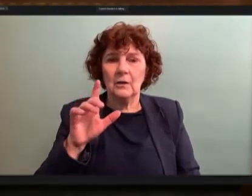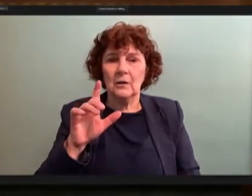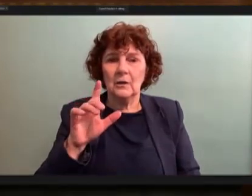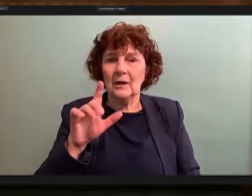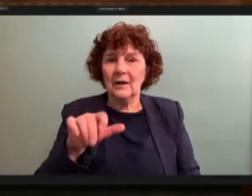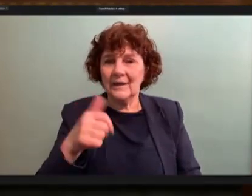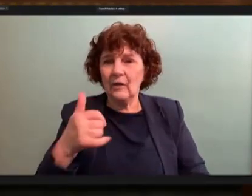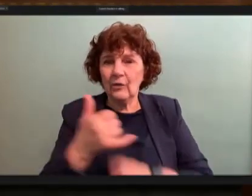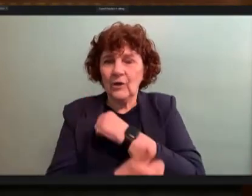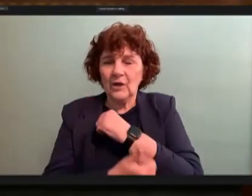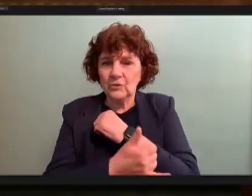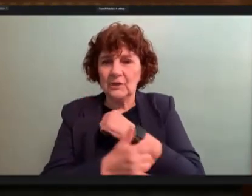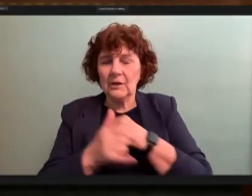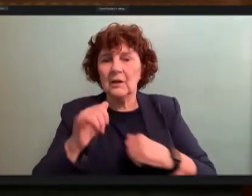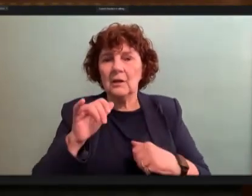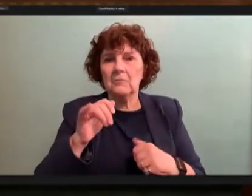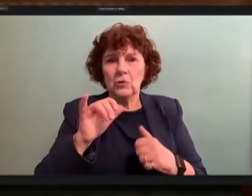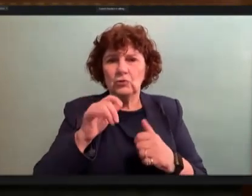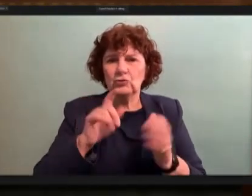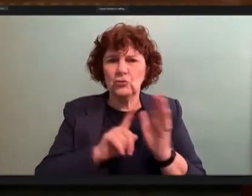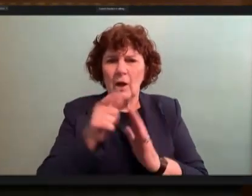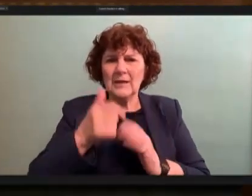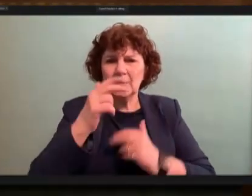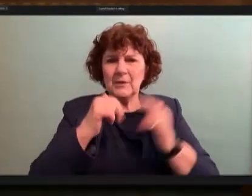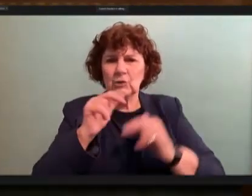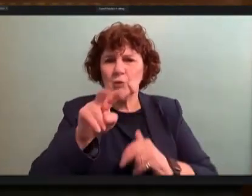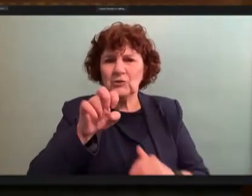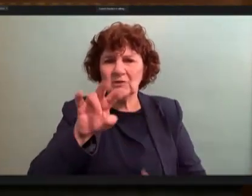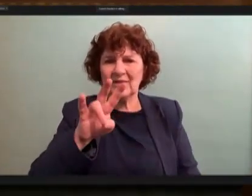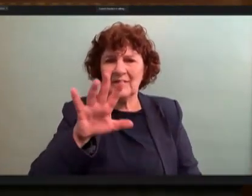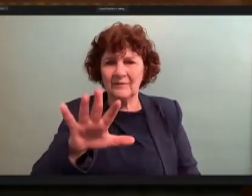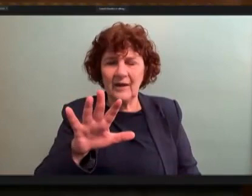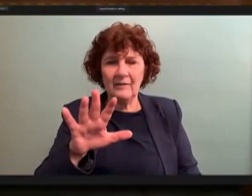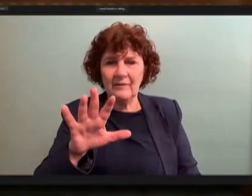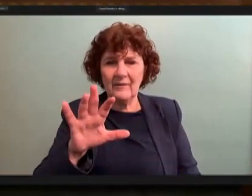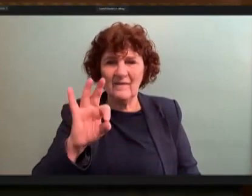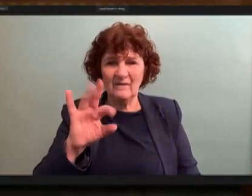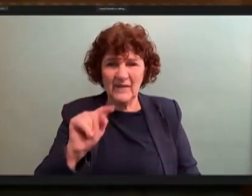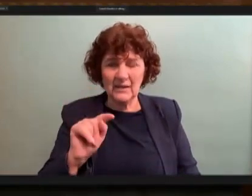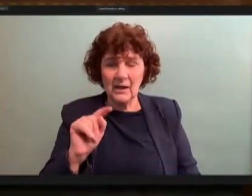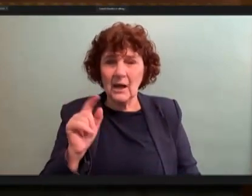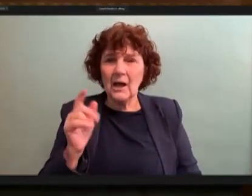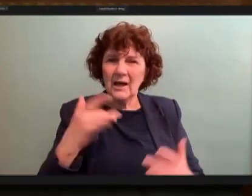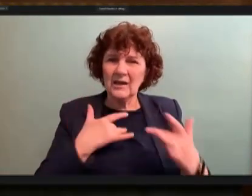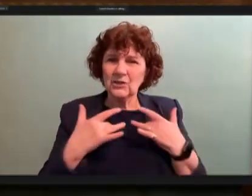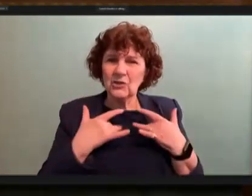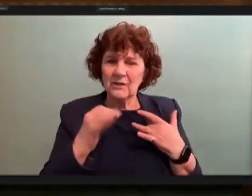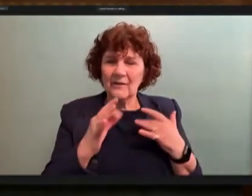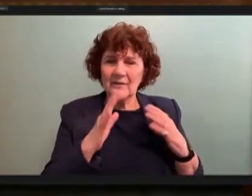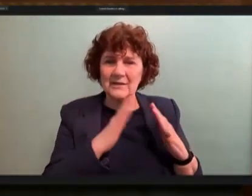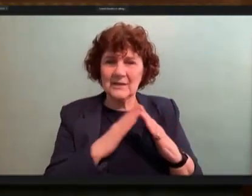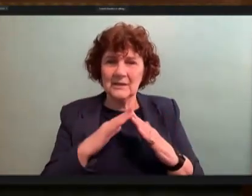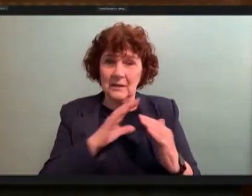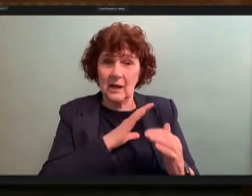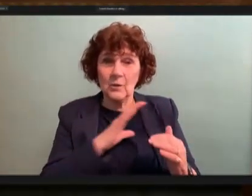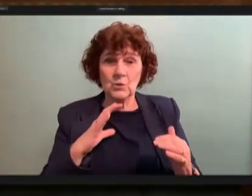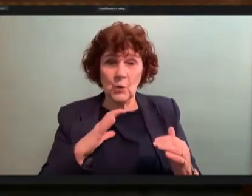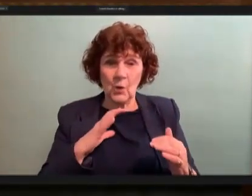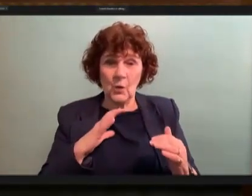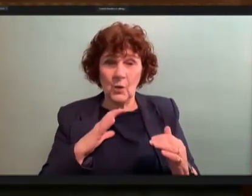the tallest building is 275 feet. A concern of city council is public